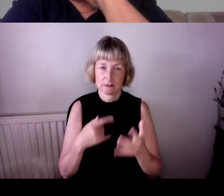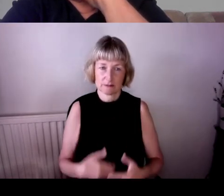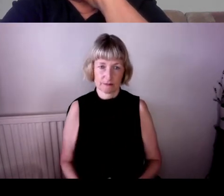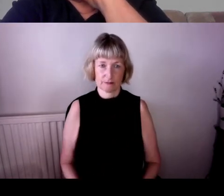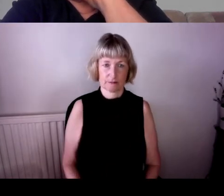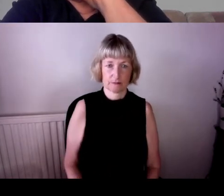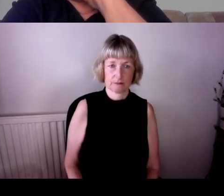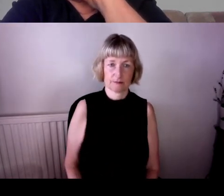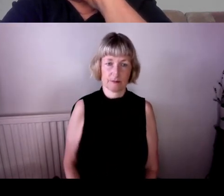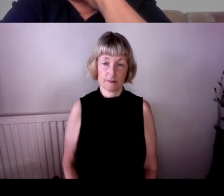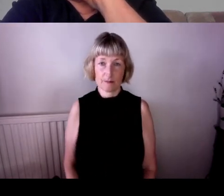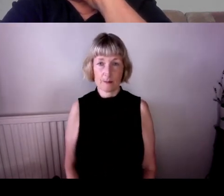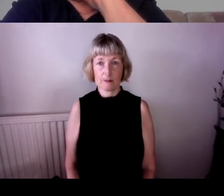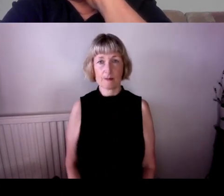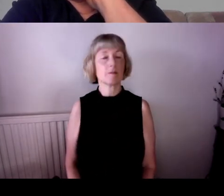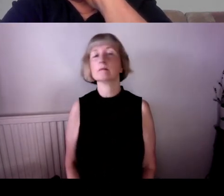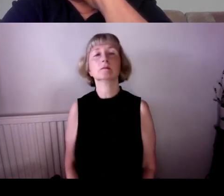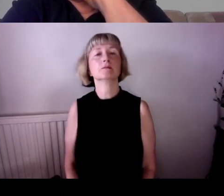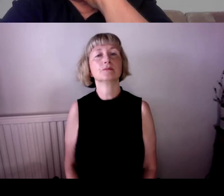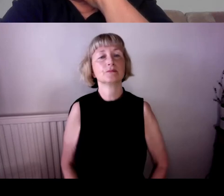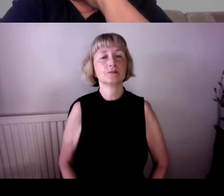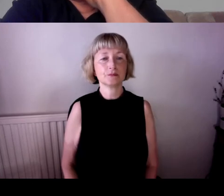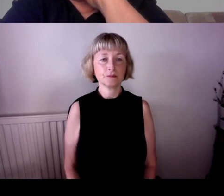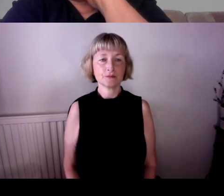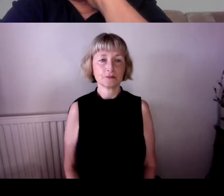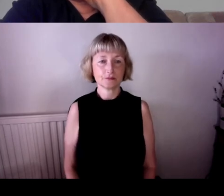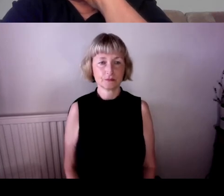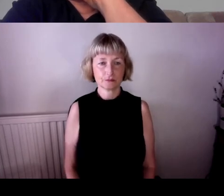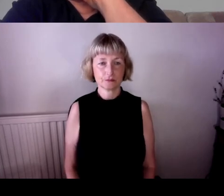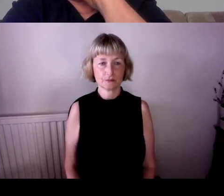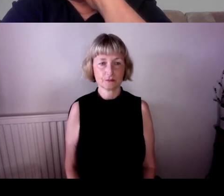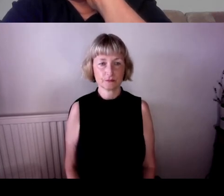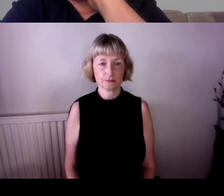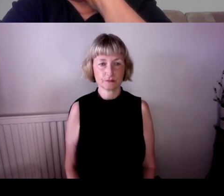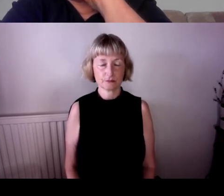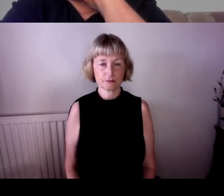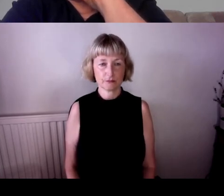I think similar to what I said maybe earlier, that everyone's